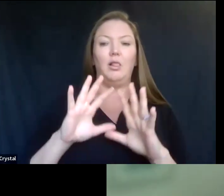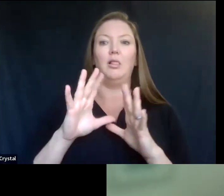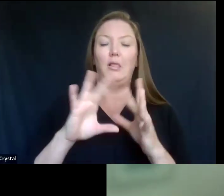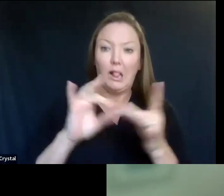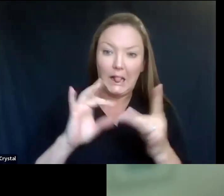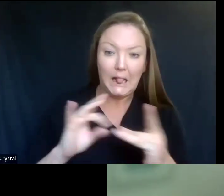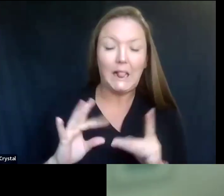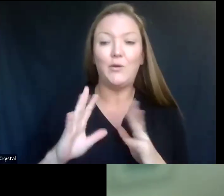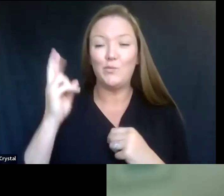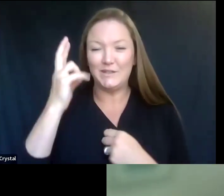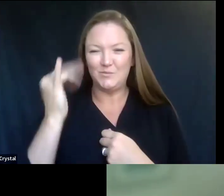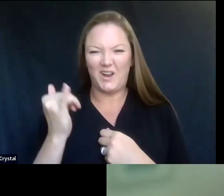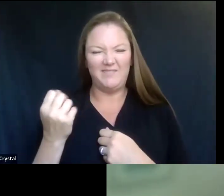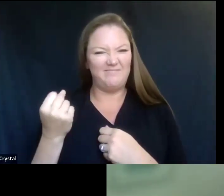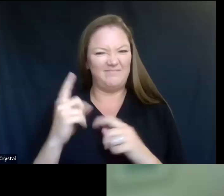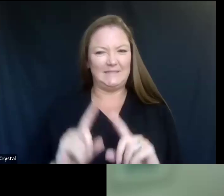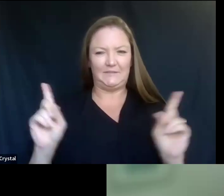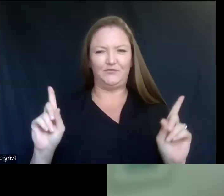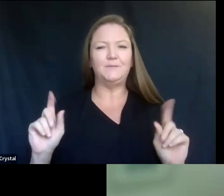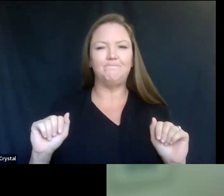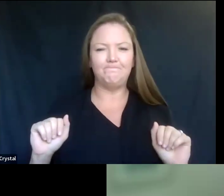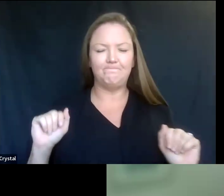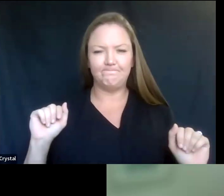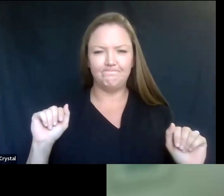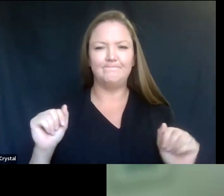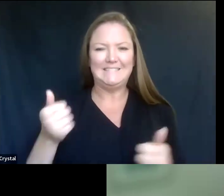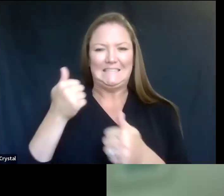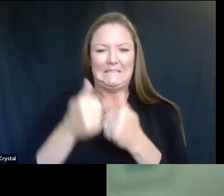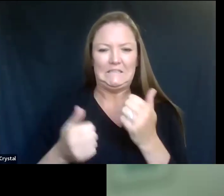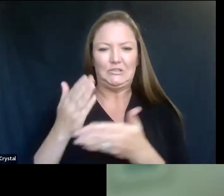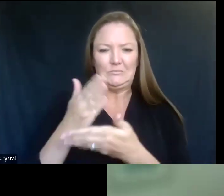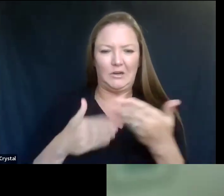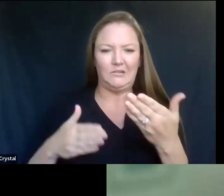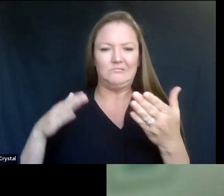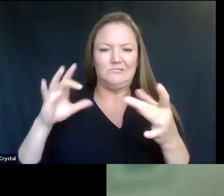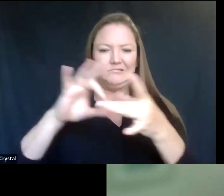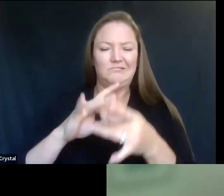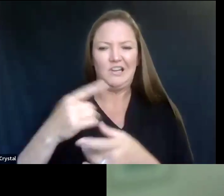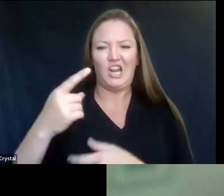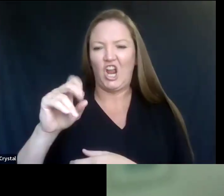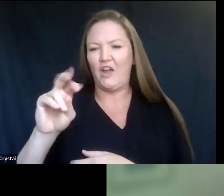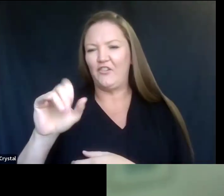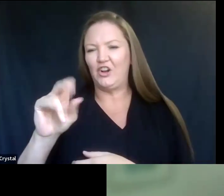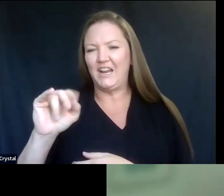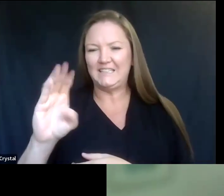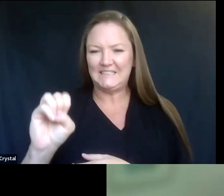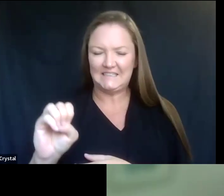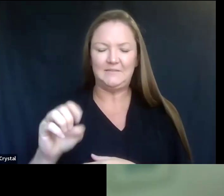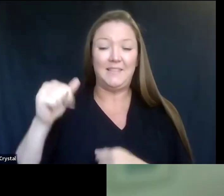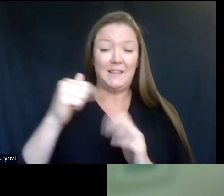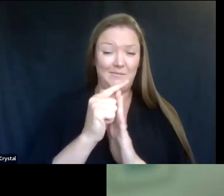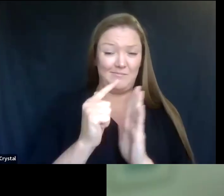that because it's a little bit different looking for like what in terms of governance, for this particular bill, it's less looking sort of at